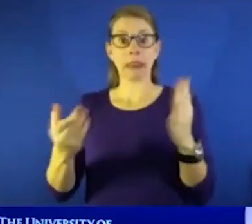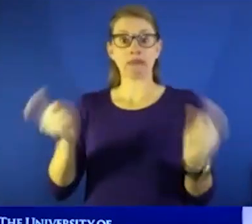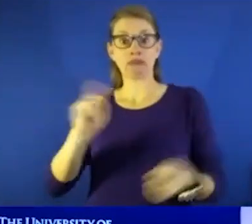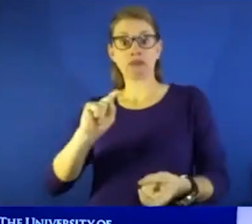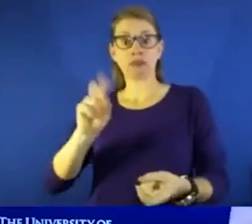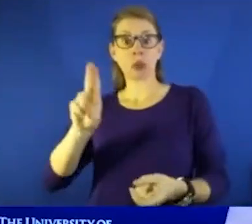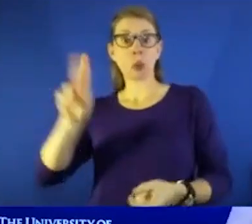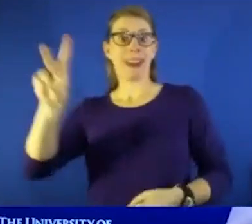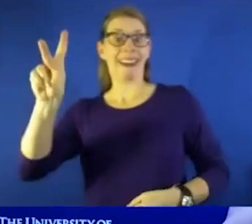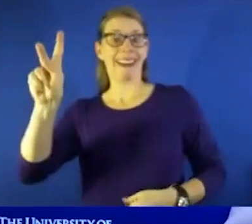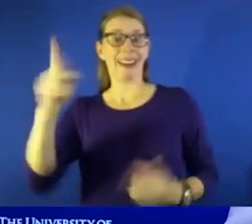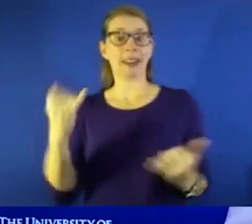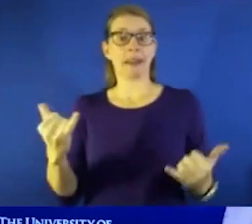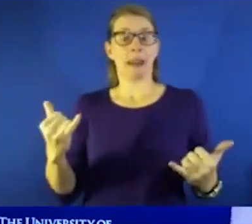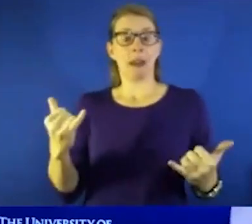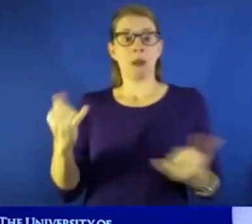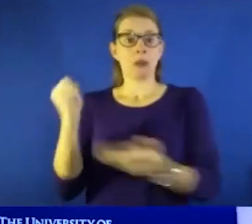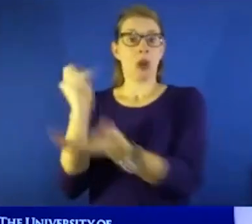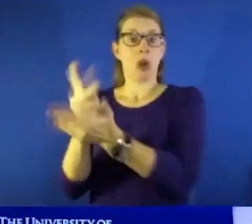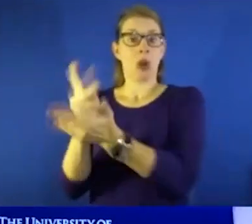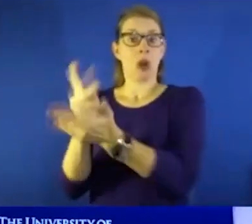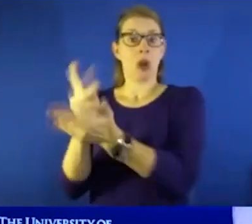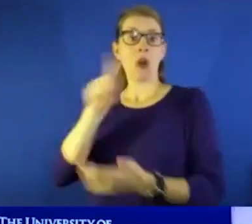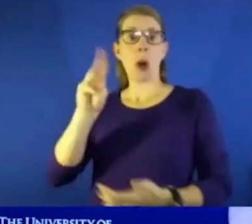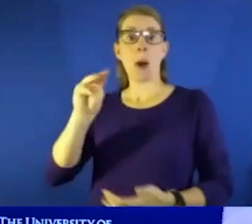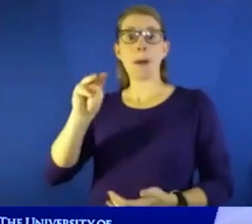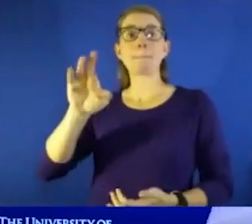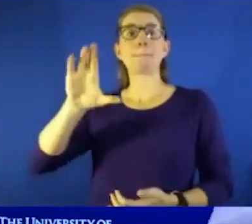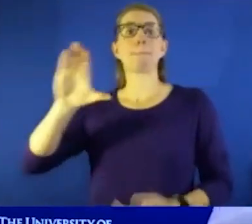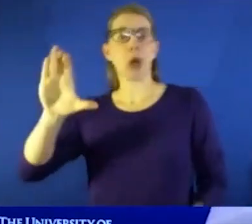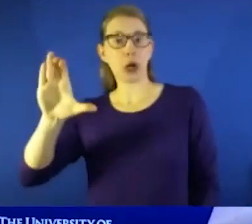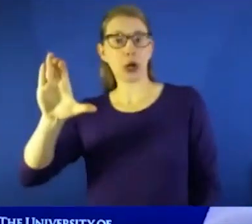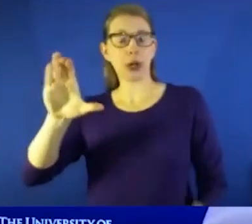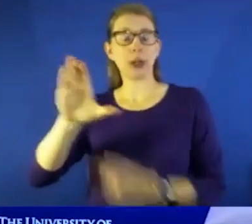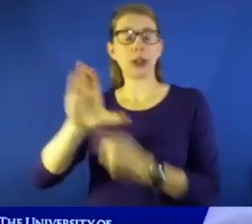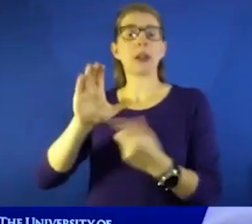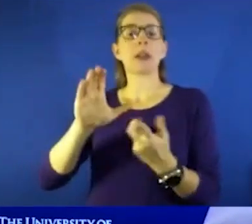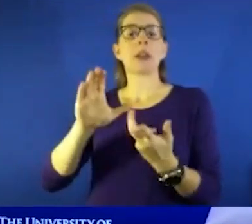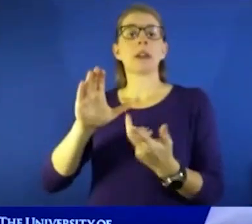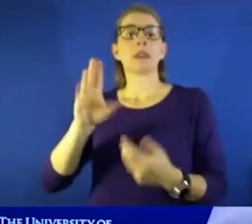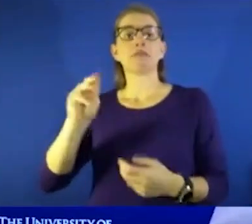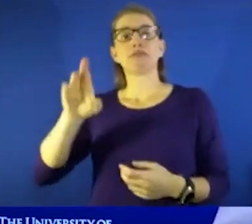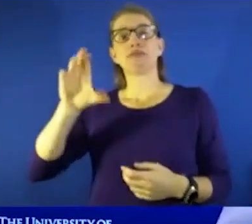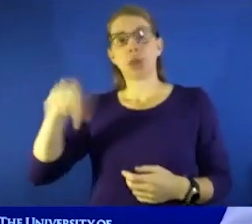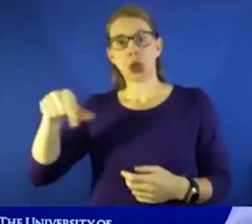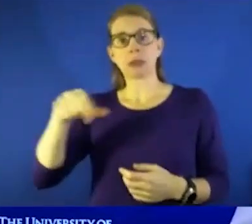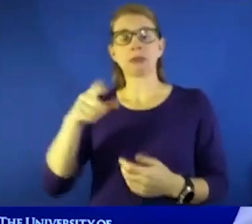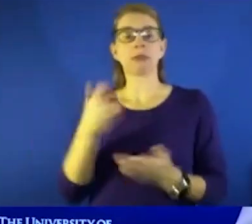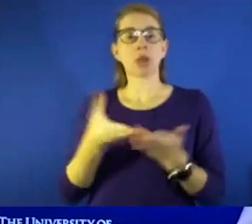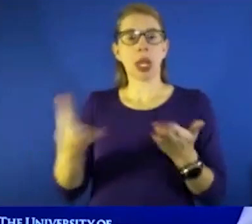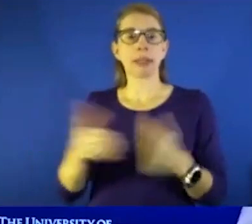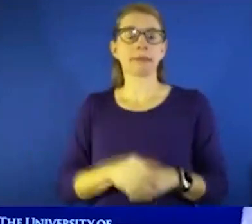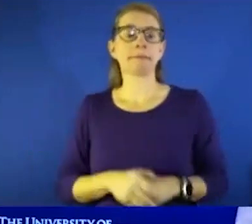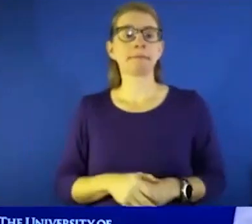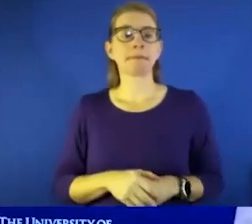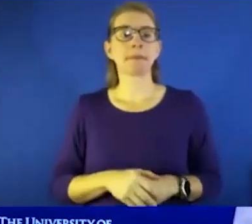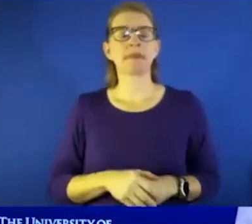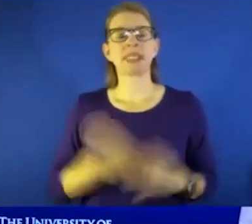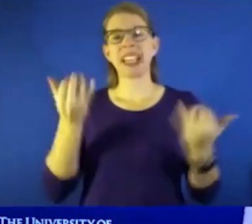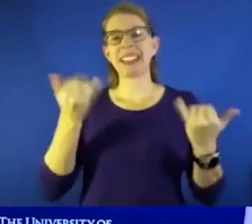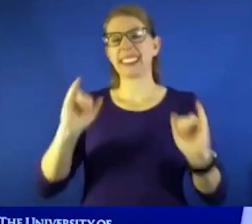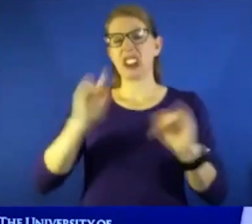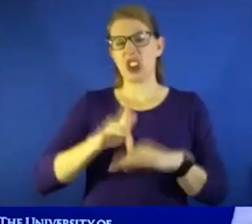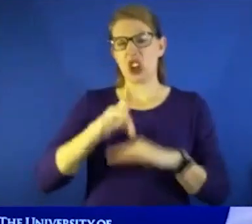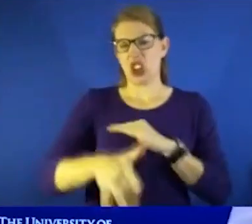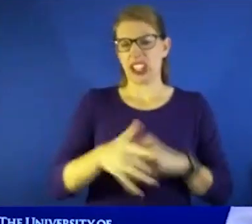been authorized for the Merck product. The same thing will be said, again, it's still very early stages. So